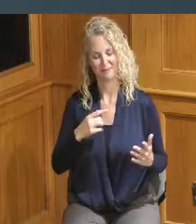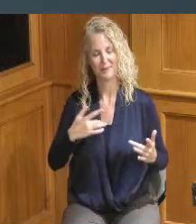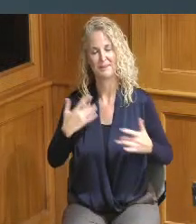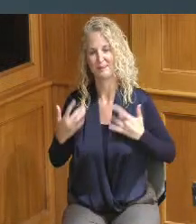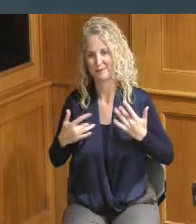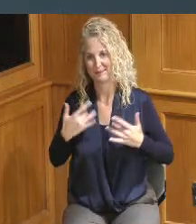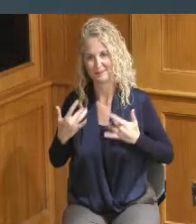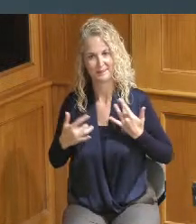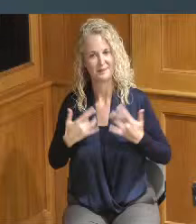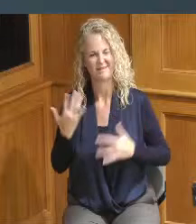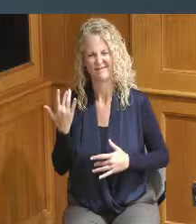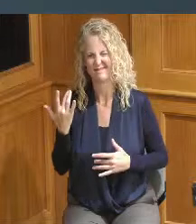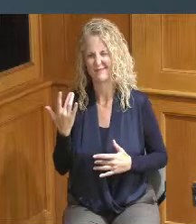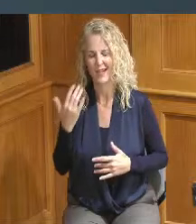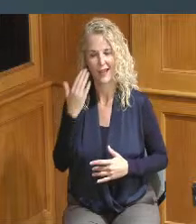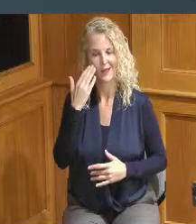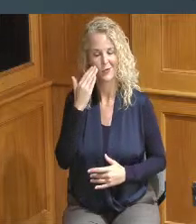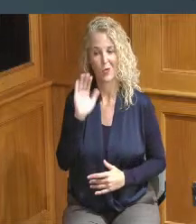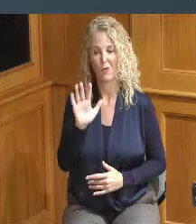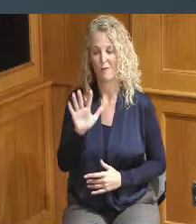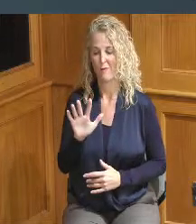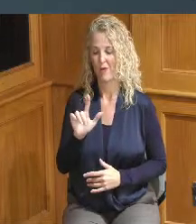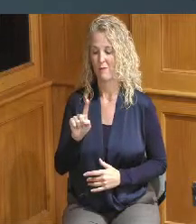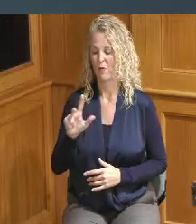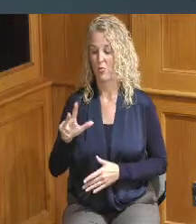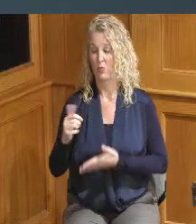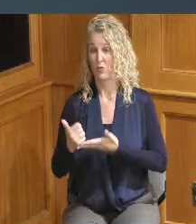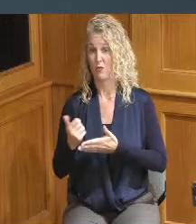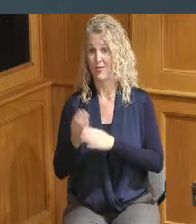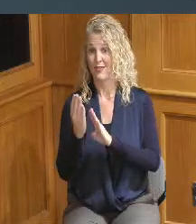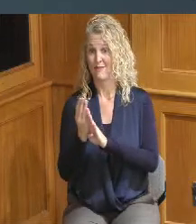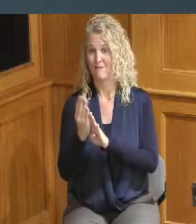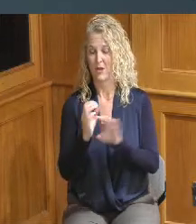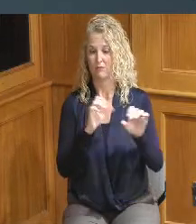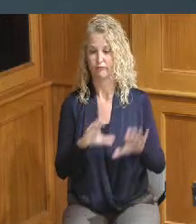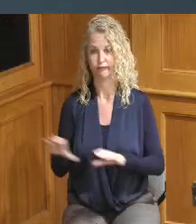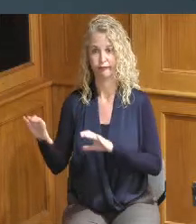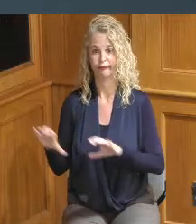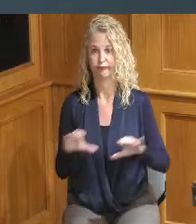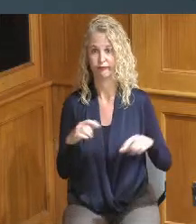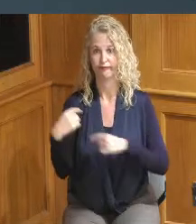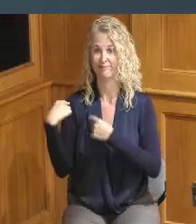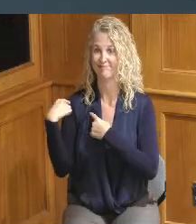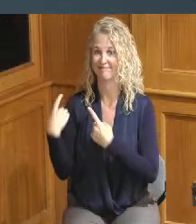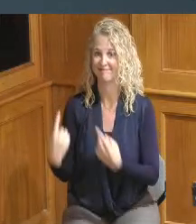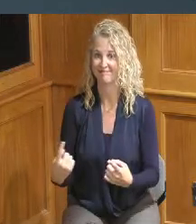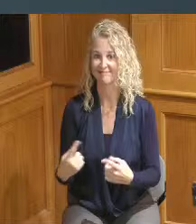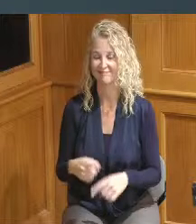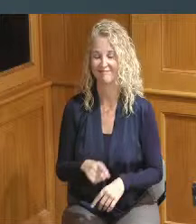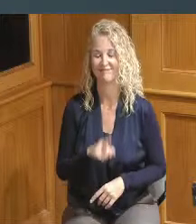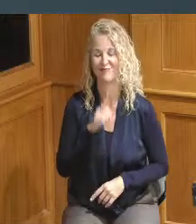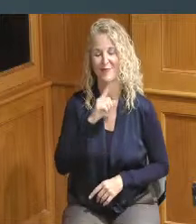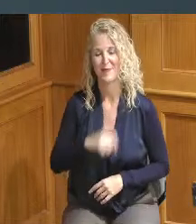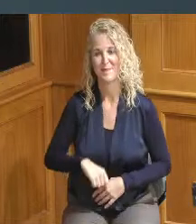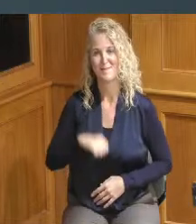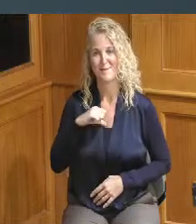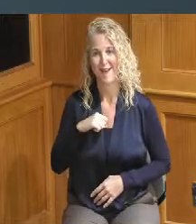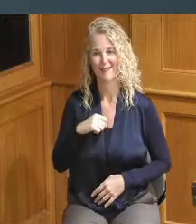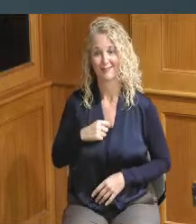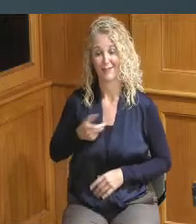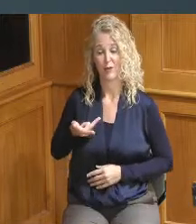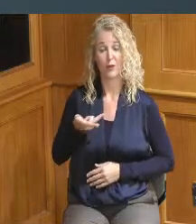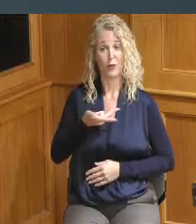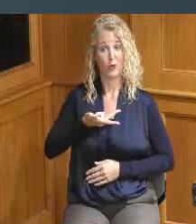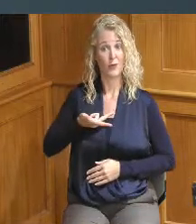about all the work that the 513 Relief Bus has been able to do. And each of us up here